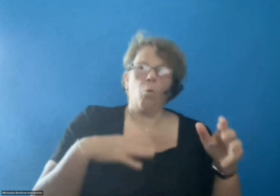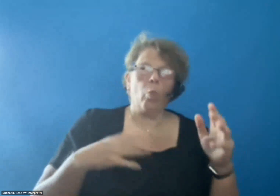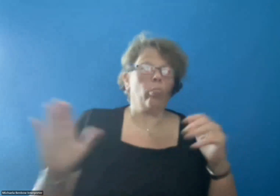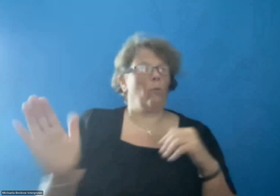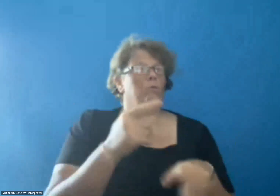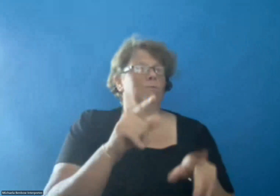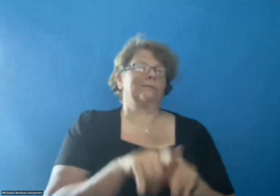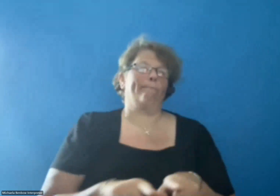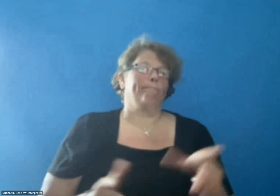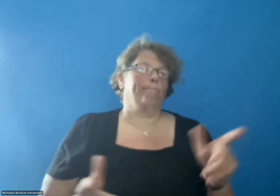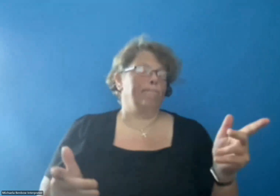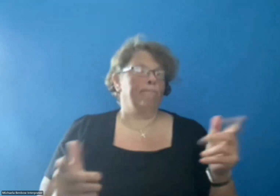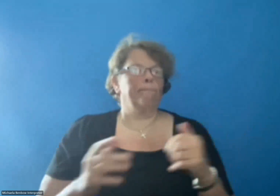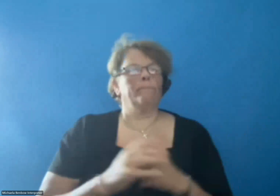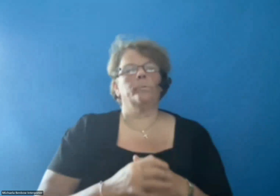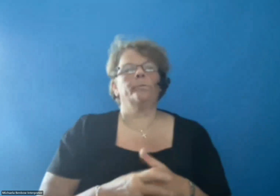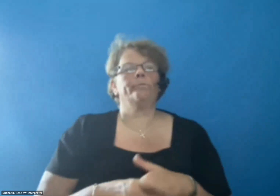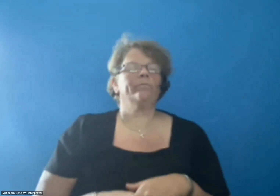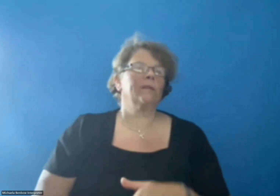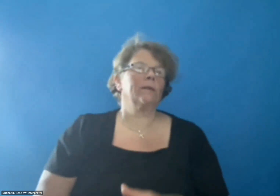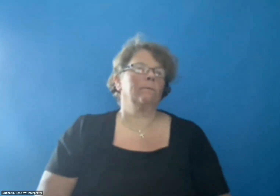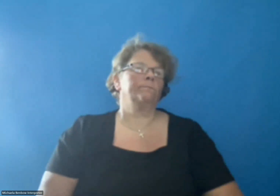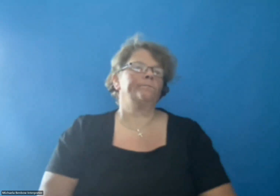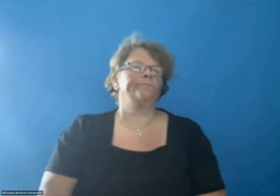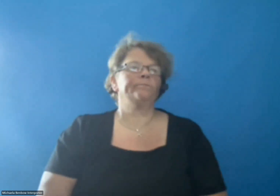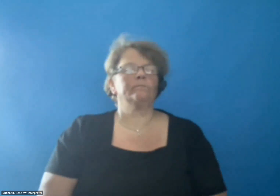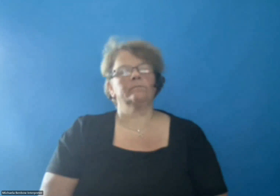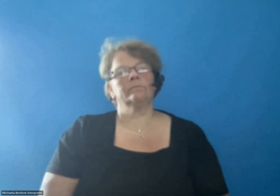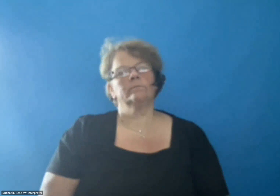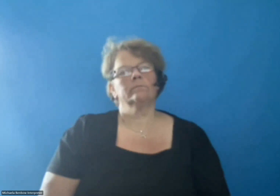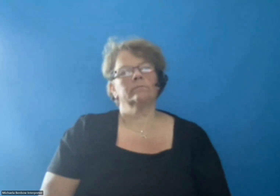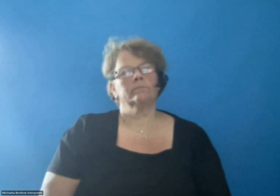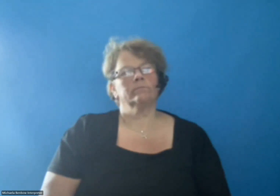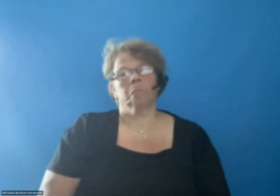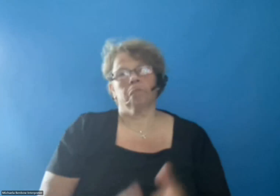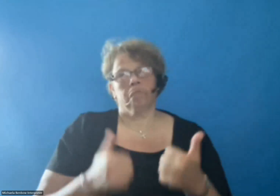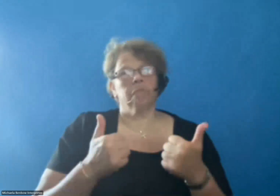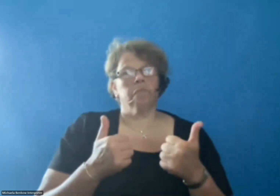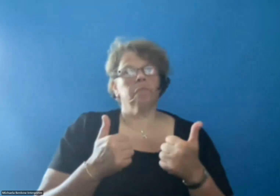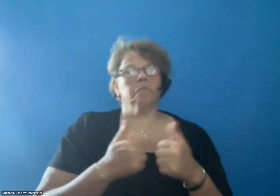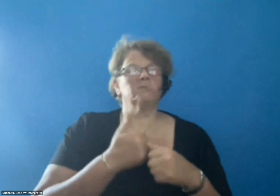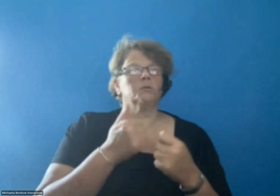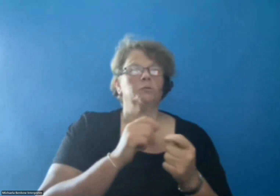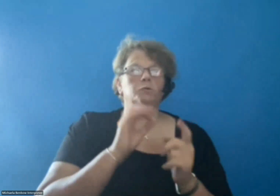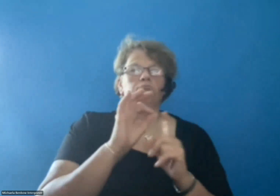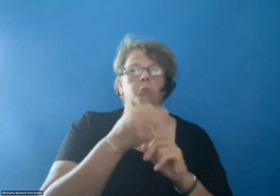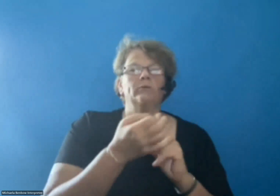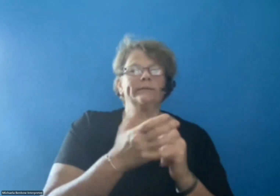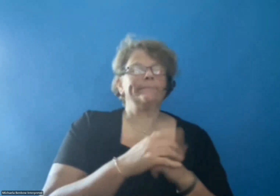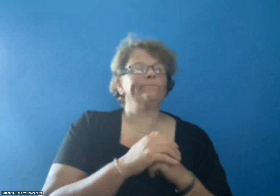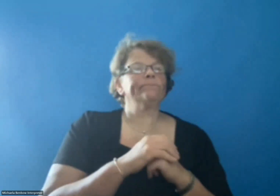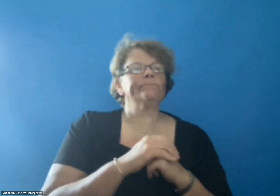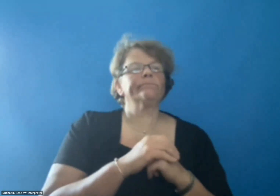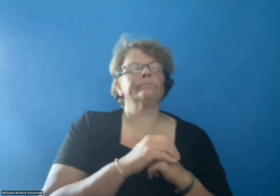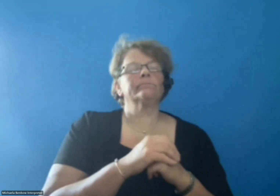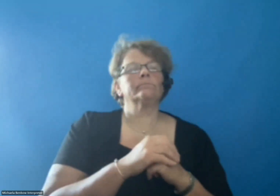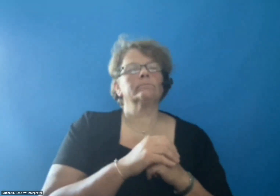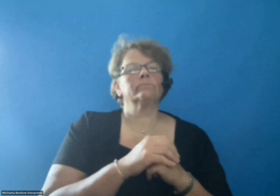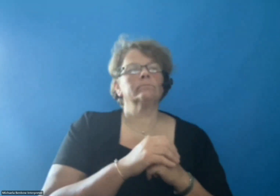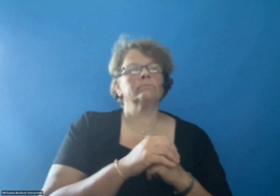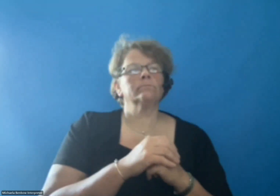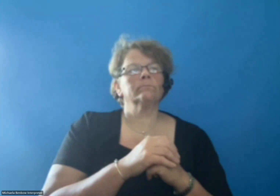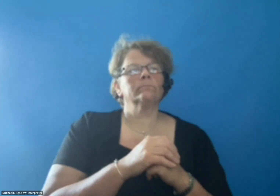to deliver. Craig, did you want to add anything? Yeah, no, I mean, that's the point, isn't it, Zara? So I think it's